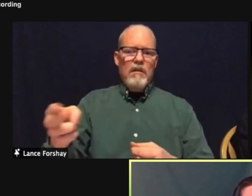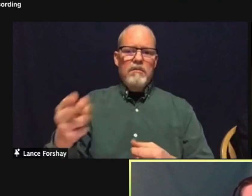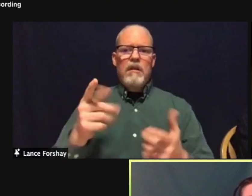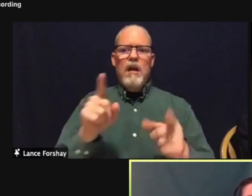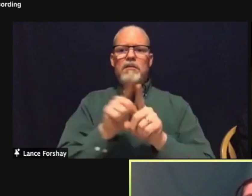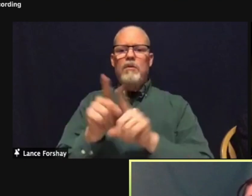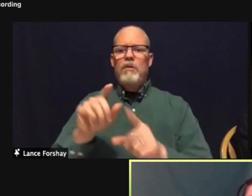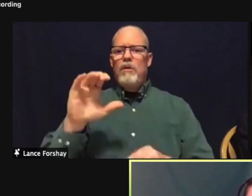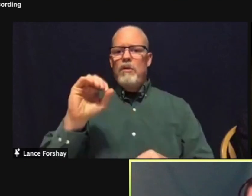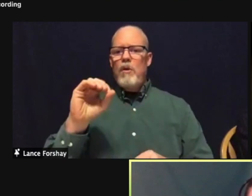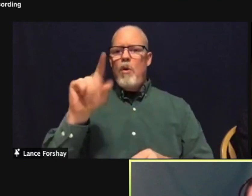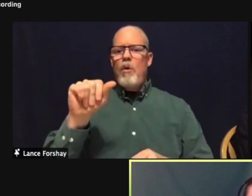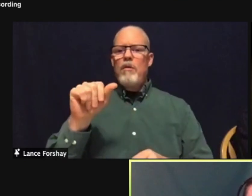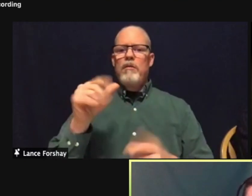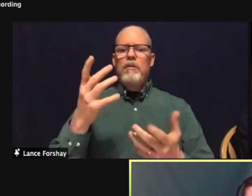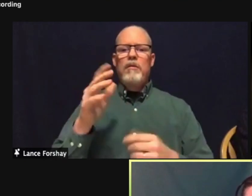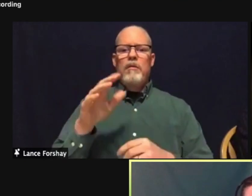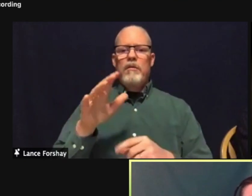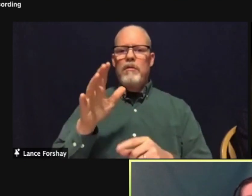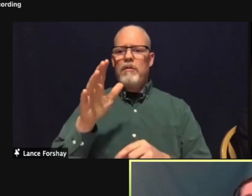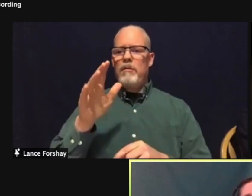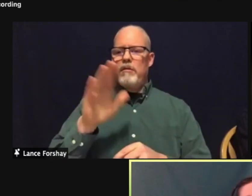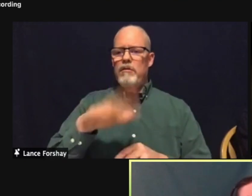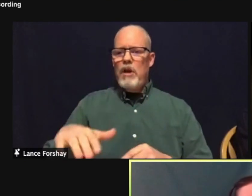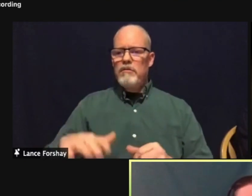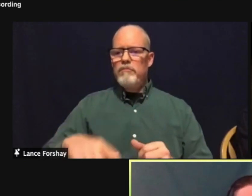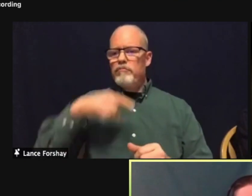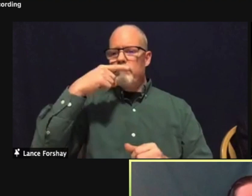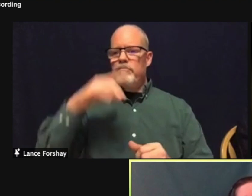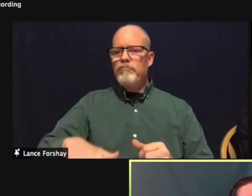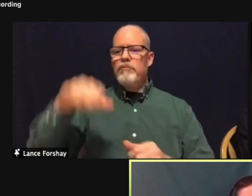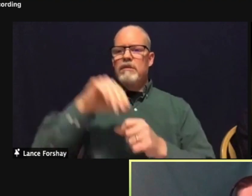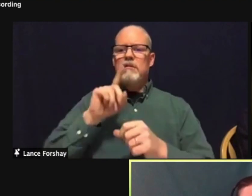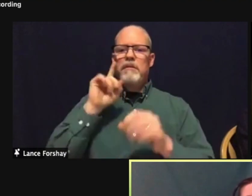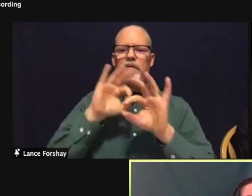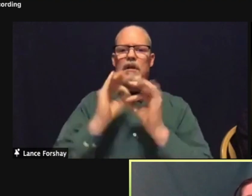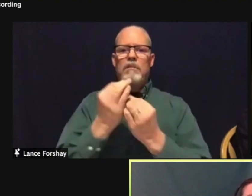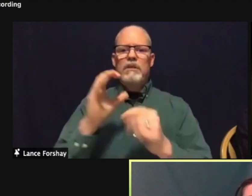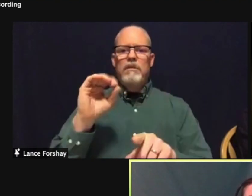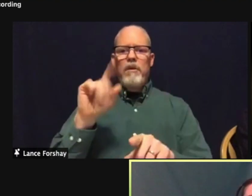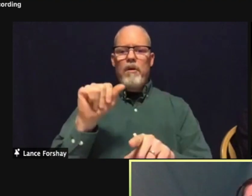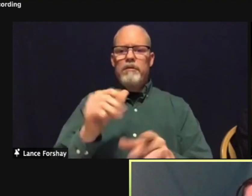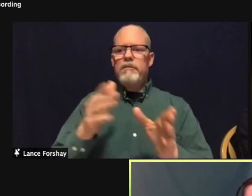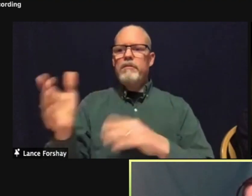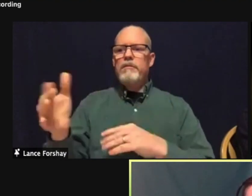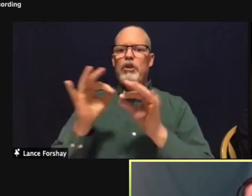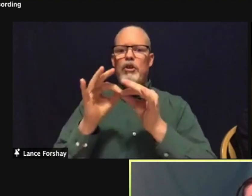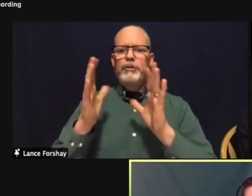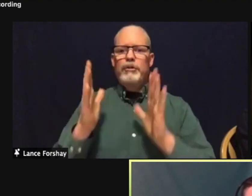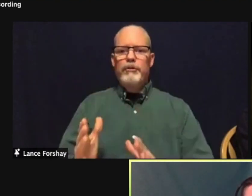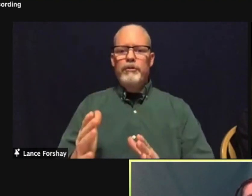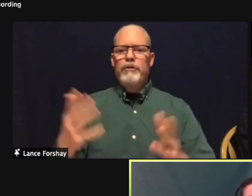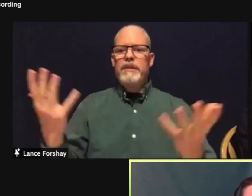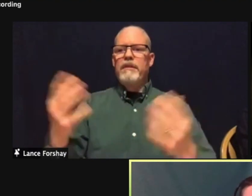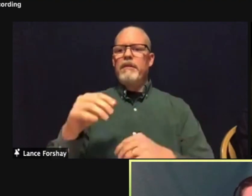as children of deaf adults, people who have grown up in deaf families called codas, interpreters, students of